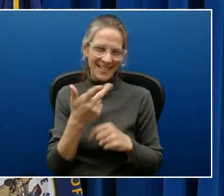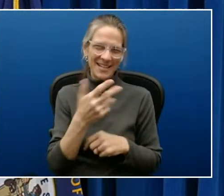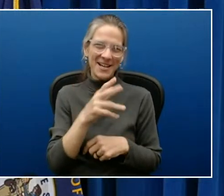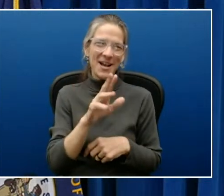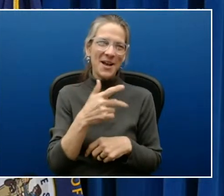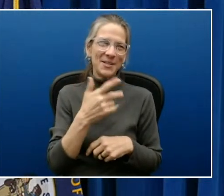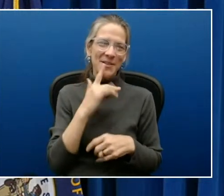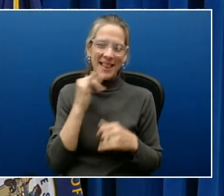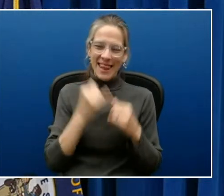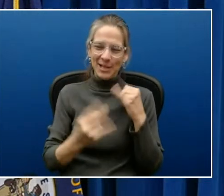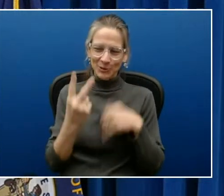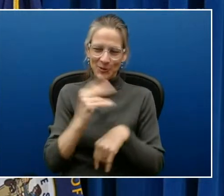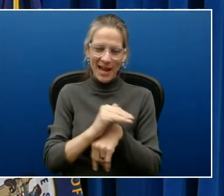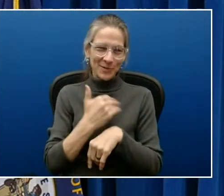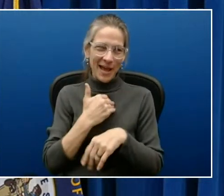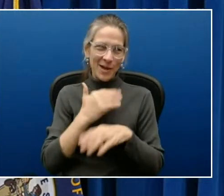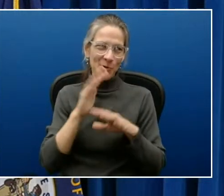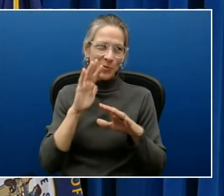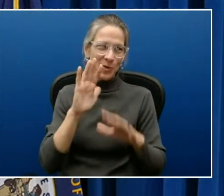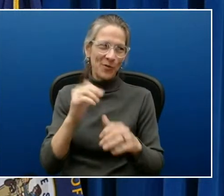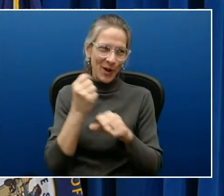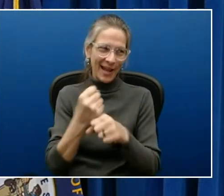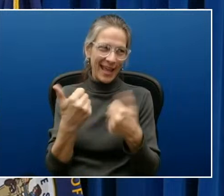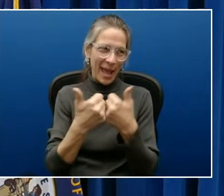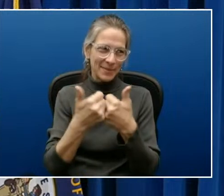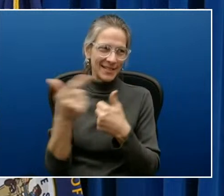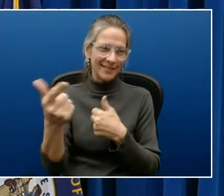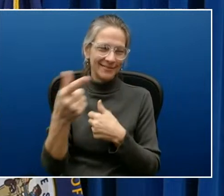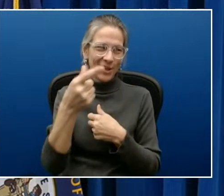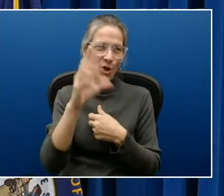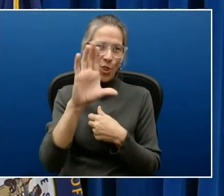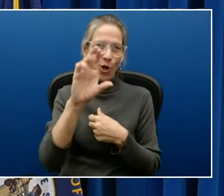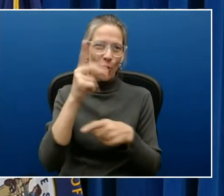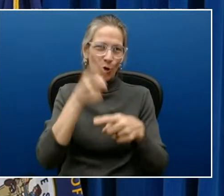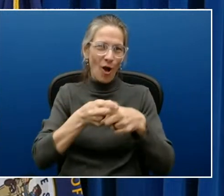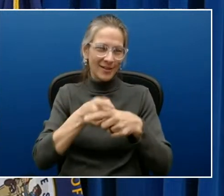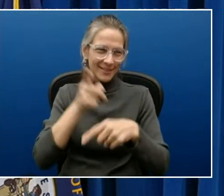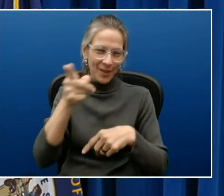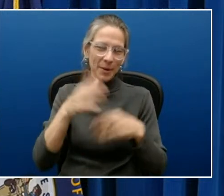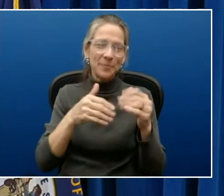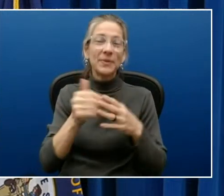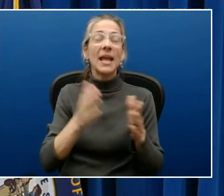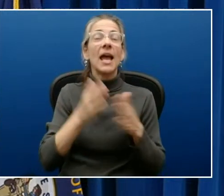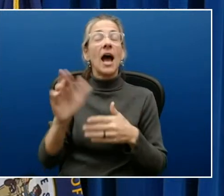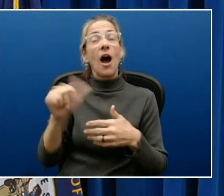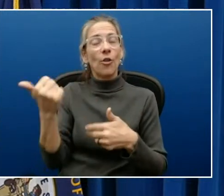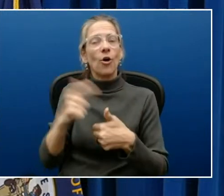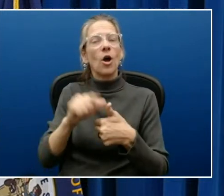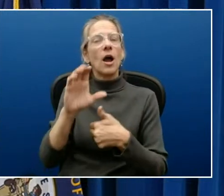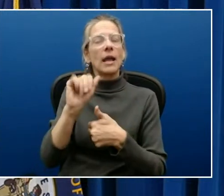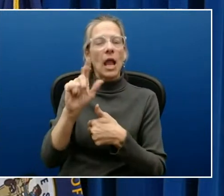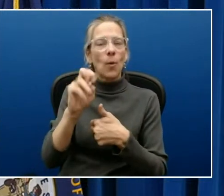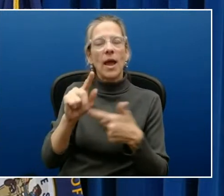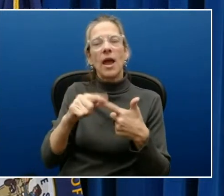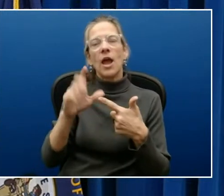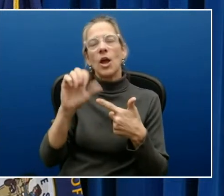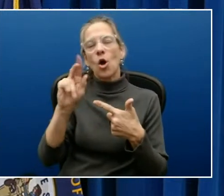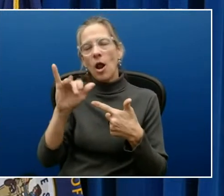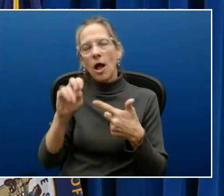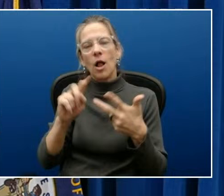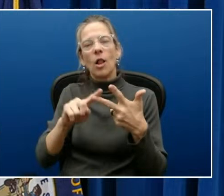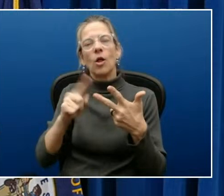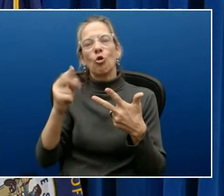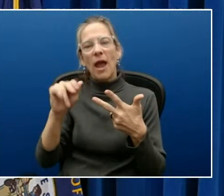nights. Other projects will take place in Callaway, Carlisle, Graves, Trigg,